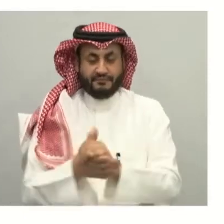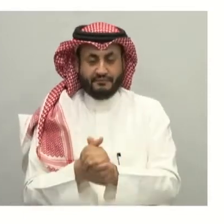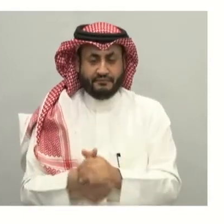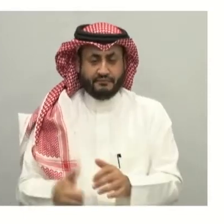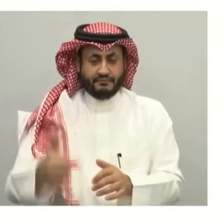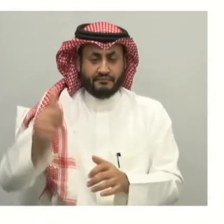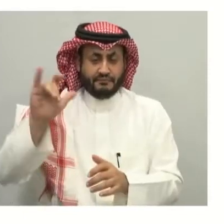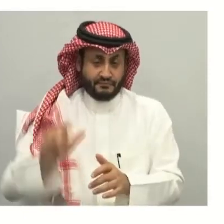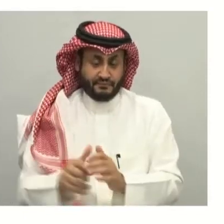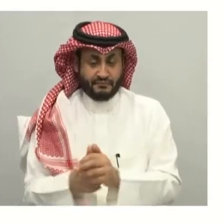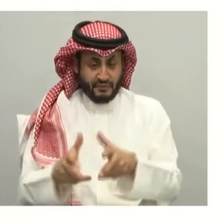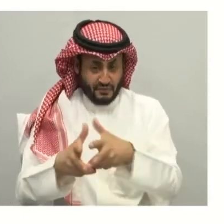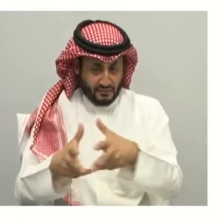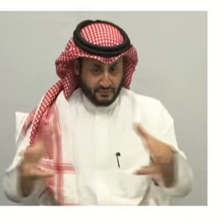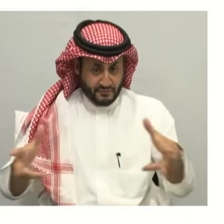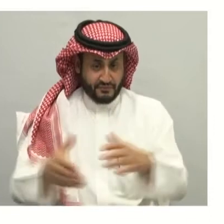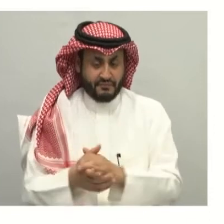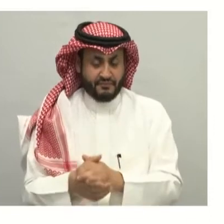I sound.